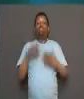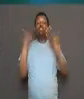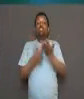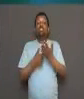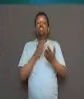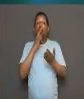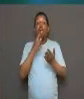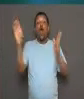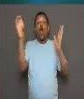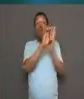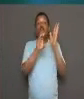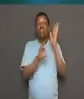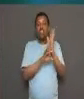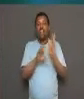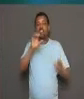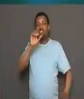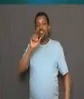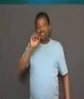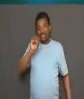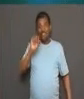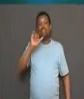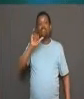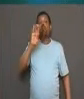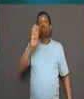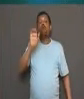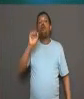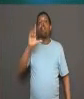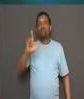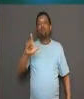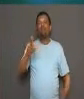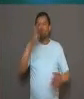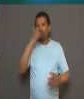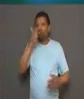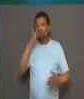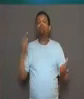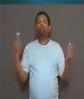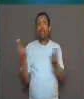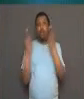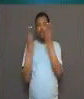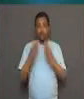These are conventional symbols, which are commonly used.